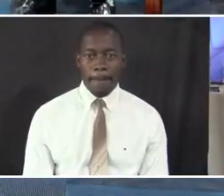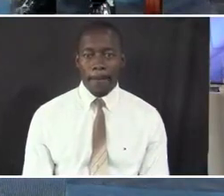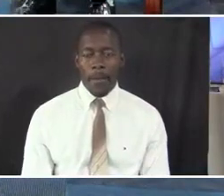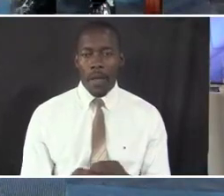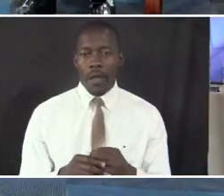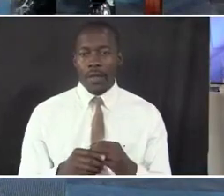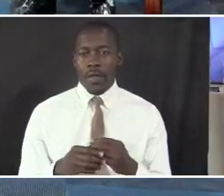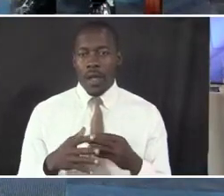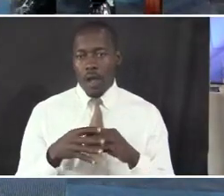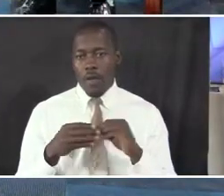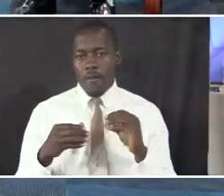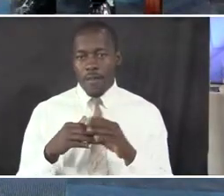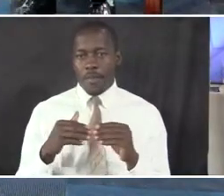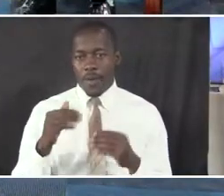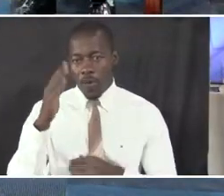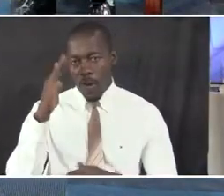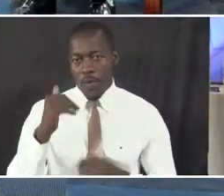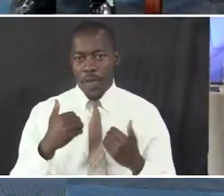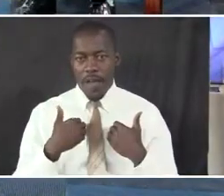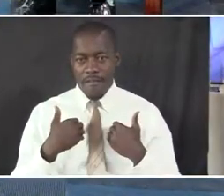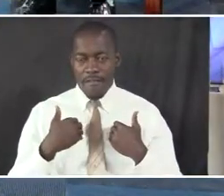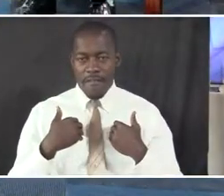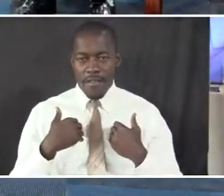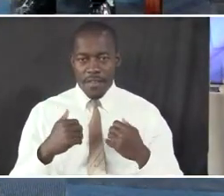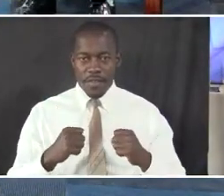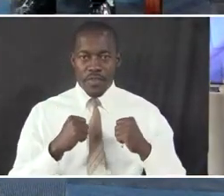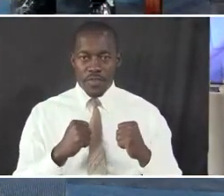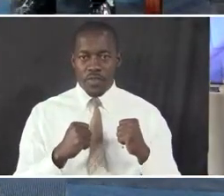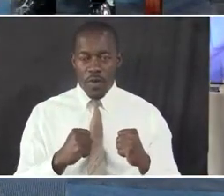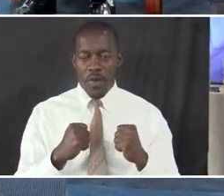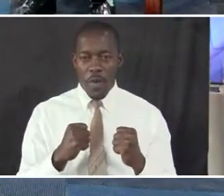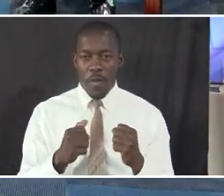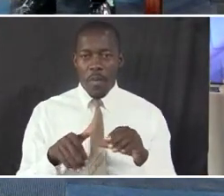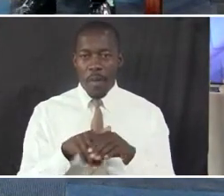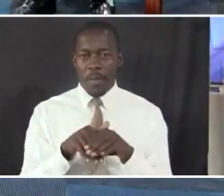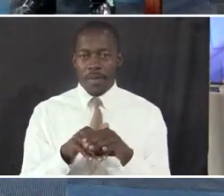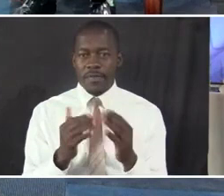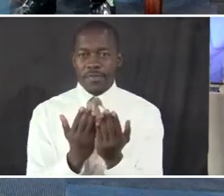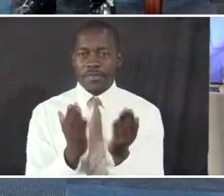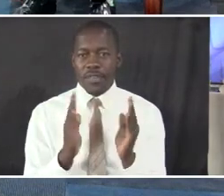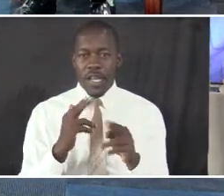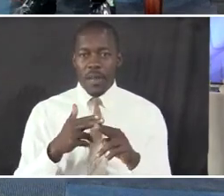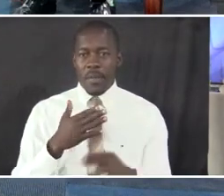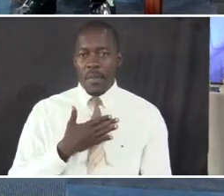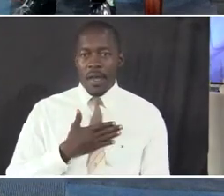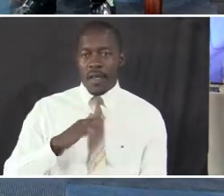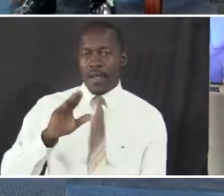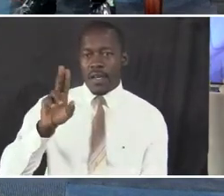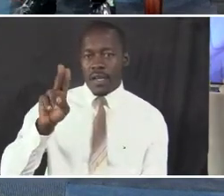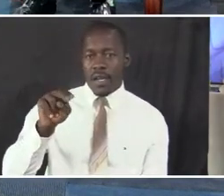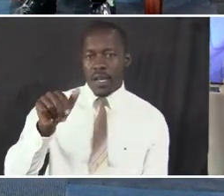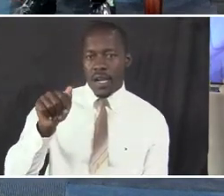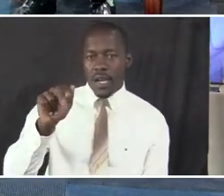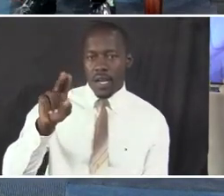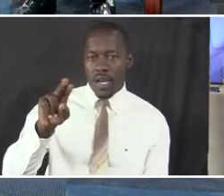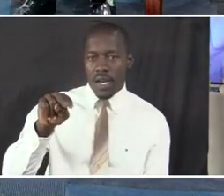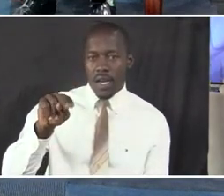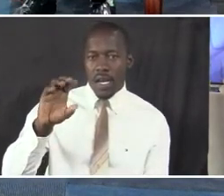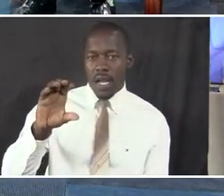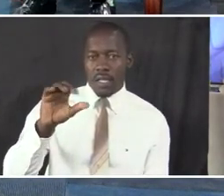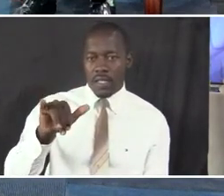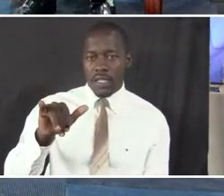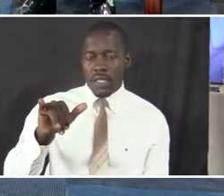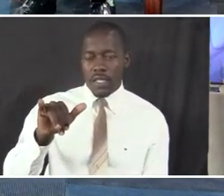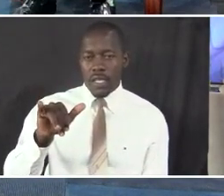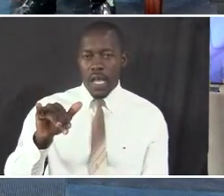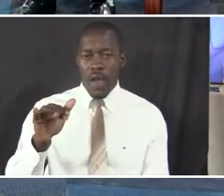we have able panelists. My name is Nancy Odhiambo. I'm welfare leader this